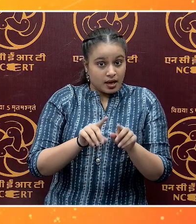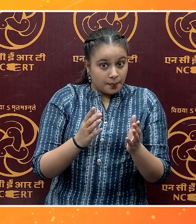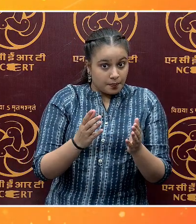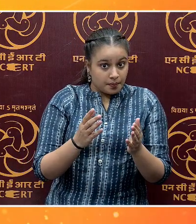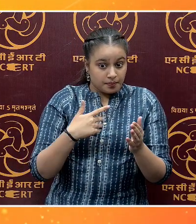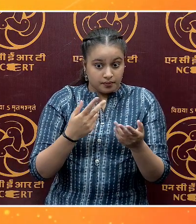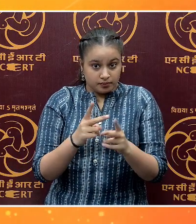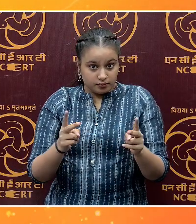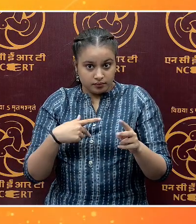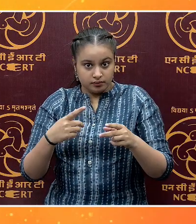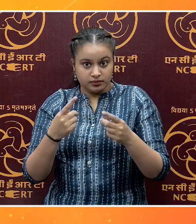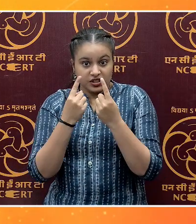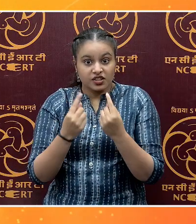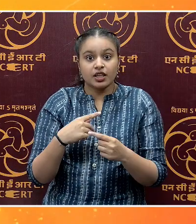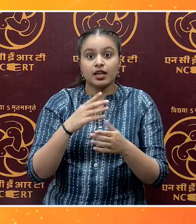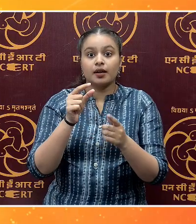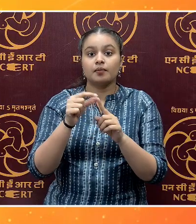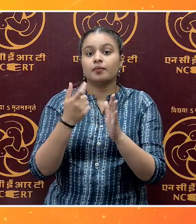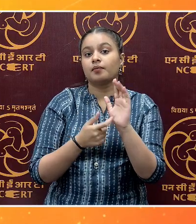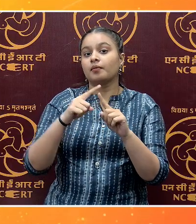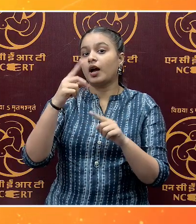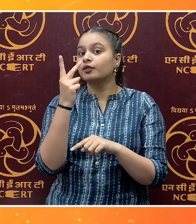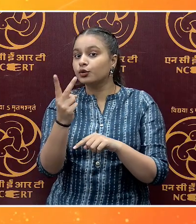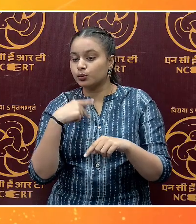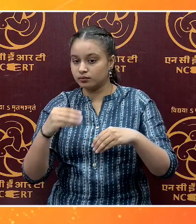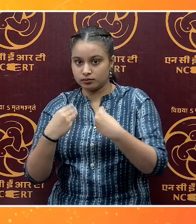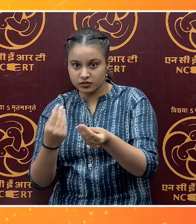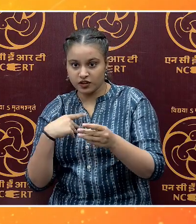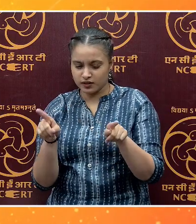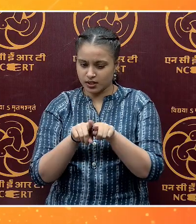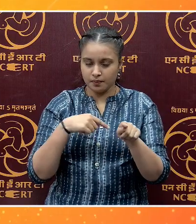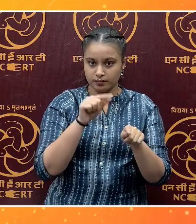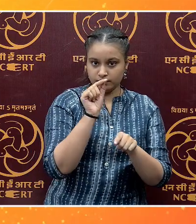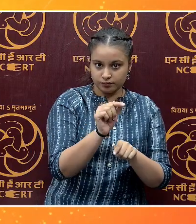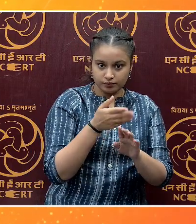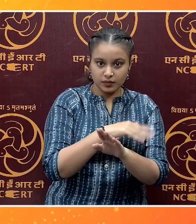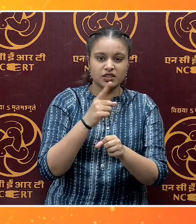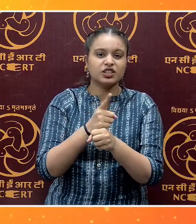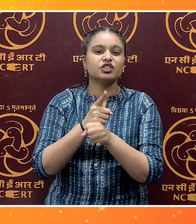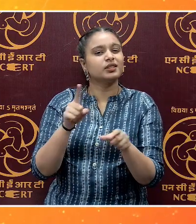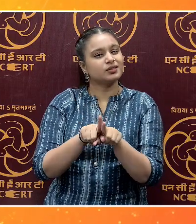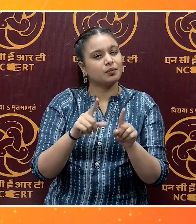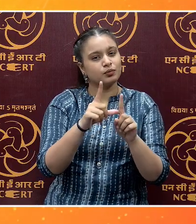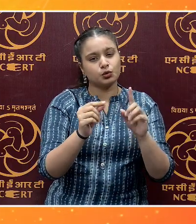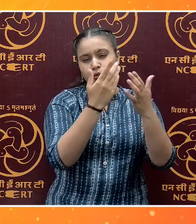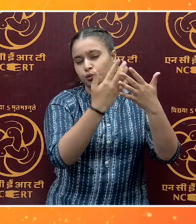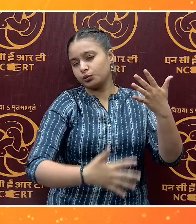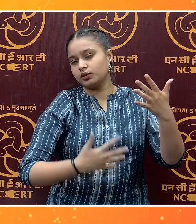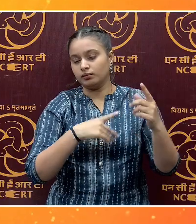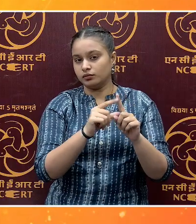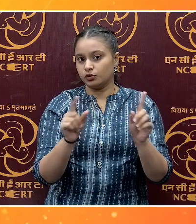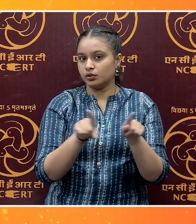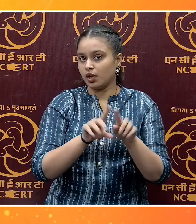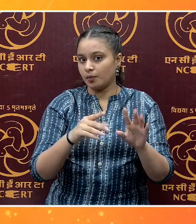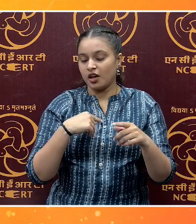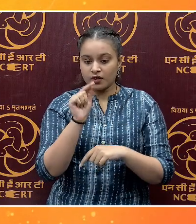any screening part 2 to special educator, what I have to do, I have to go to the same option as I go with the teacher, the assign screening one. So I have to click